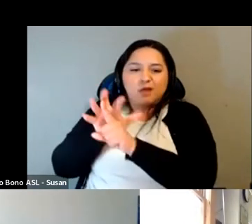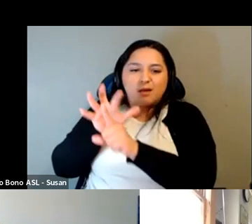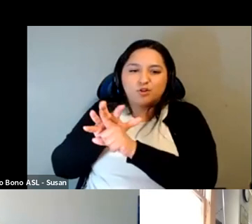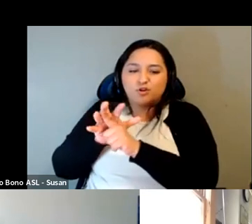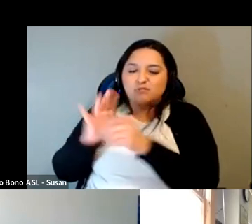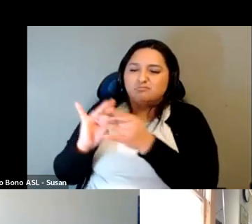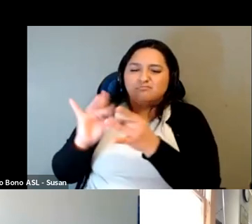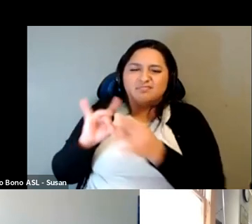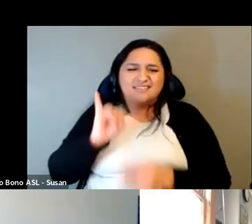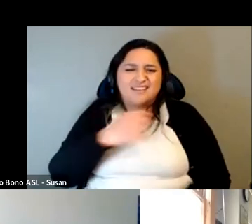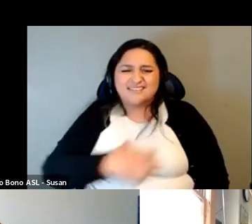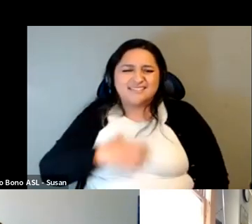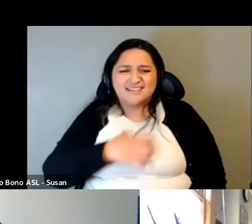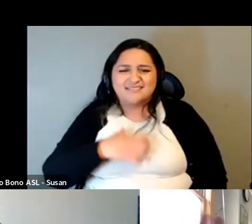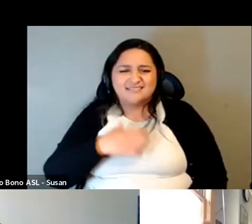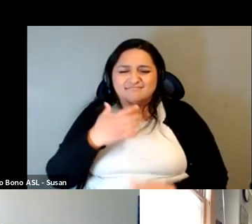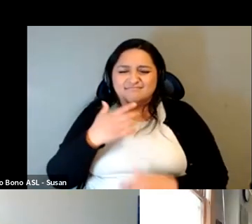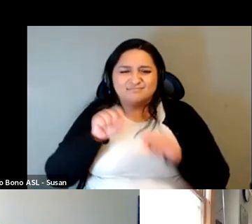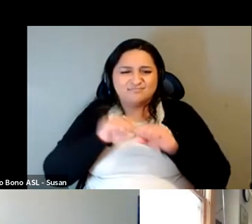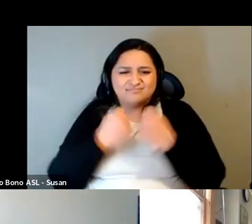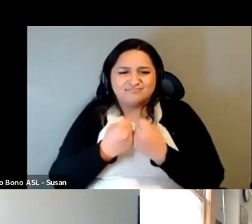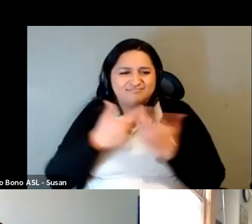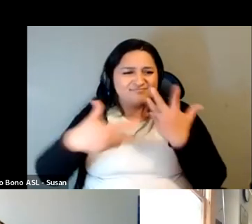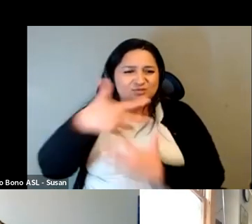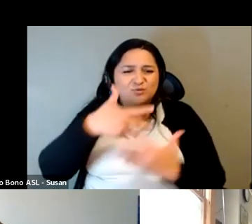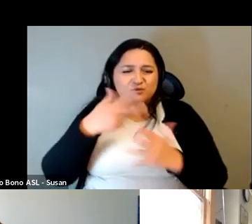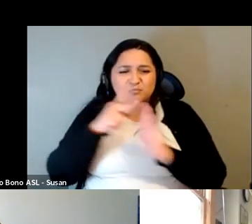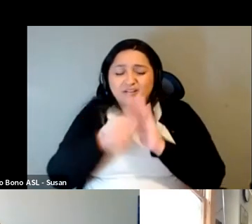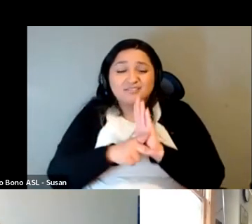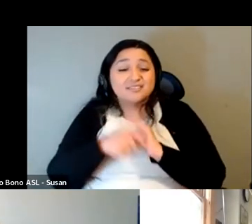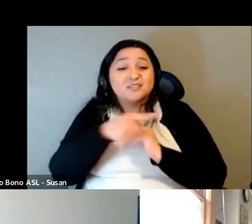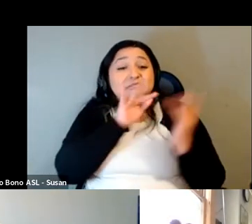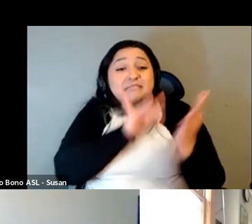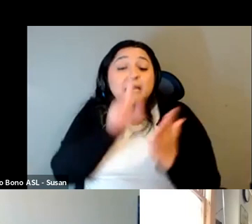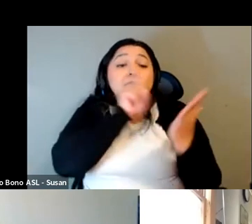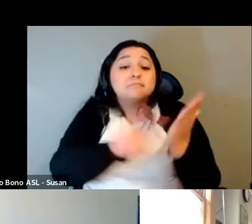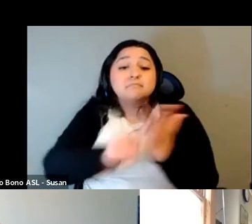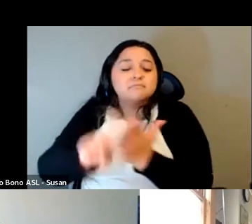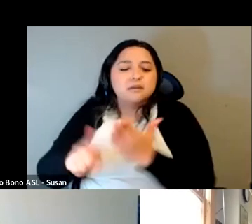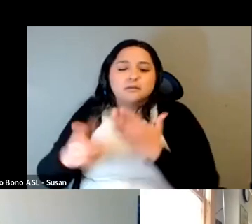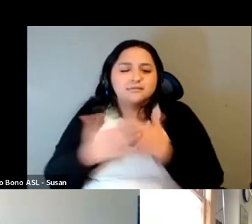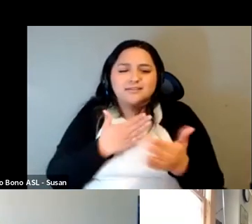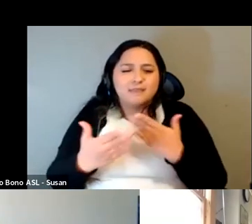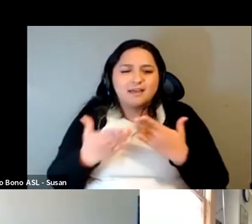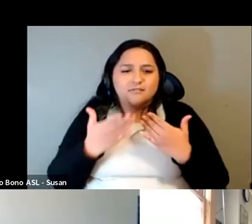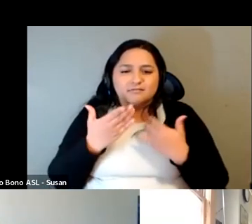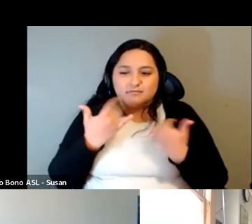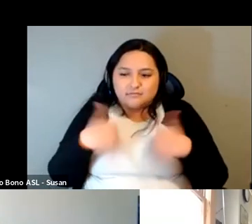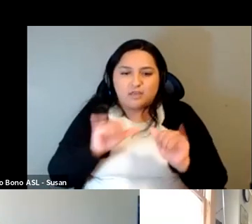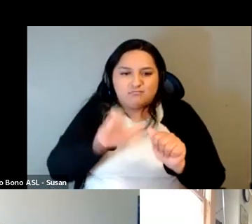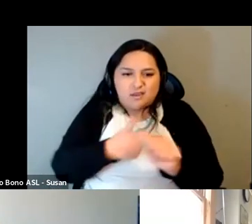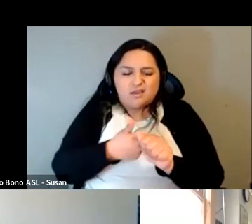disgusting social policy. And I don't care how much you study it. It's mean, it's brutal, it's inhumane, and